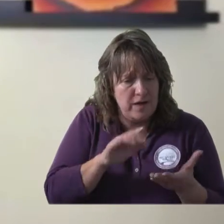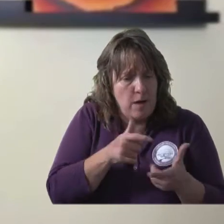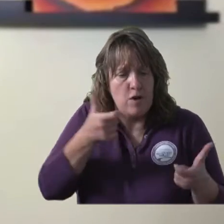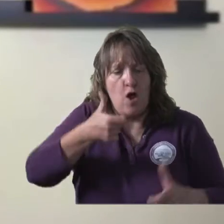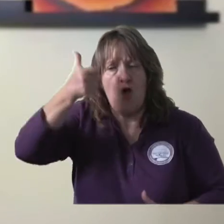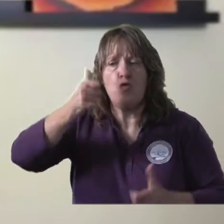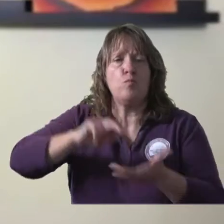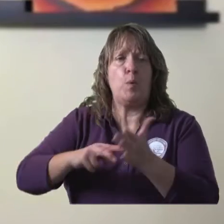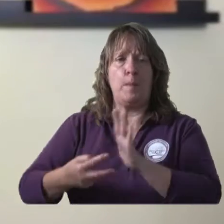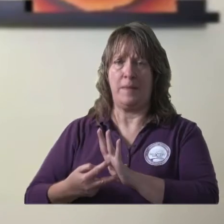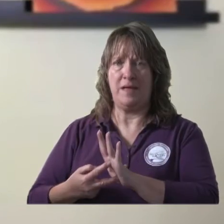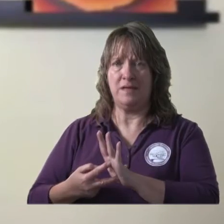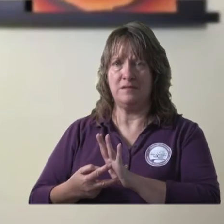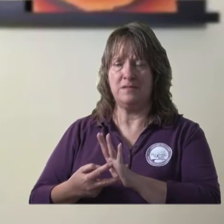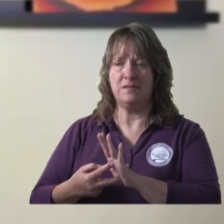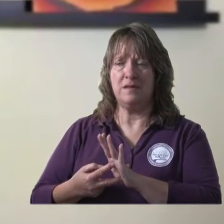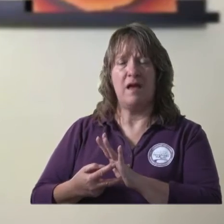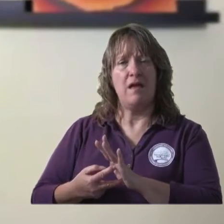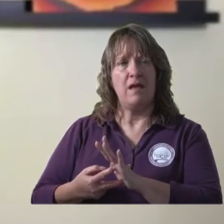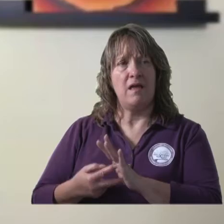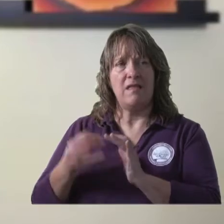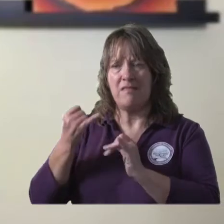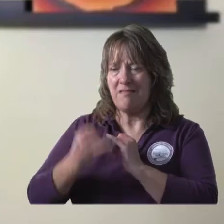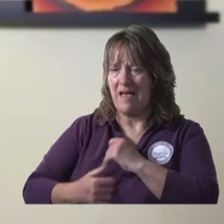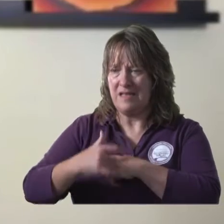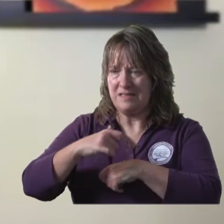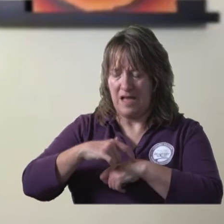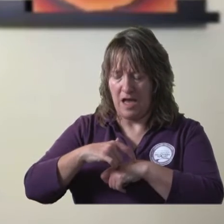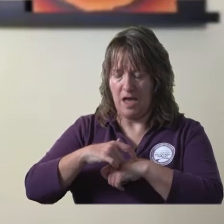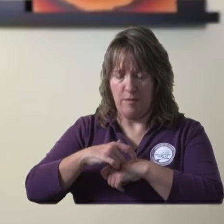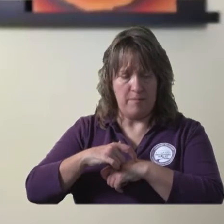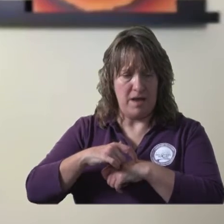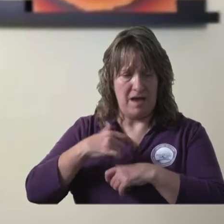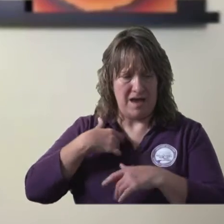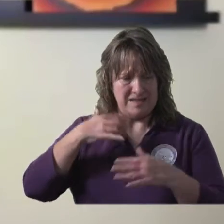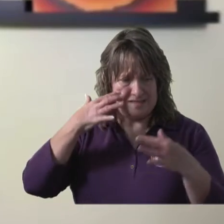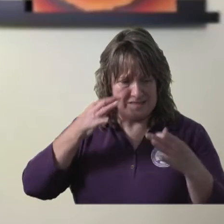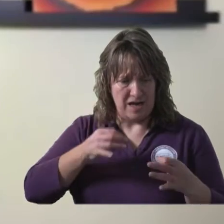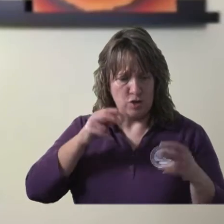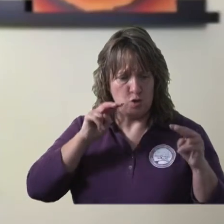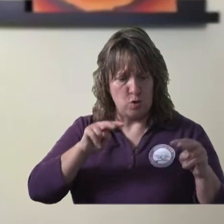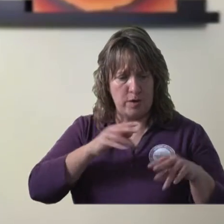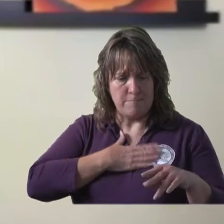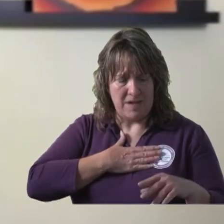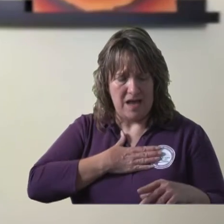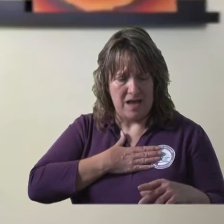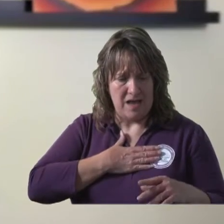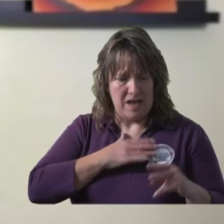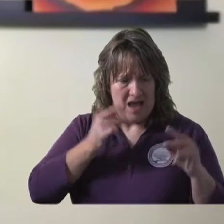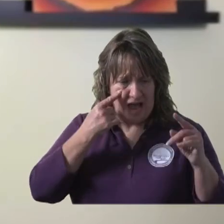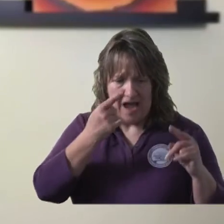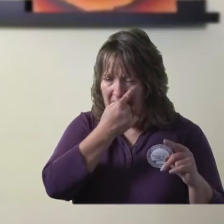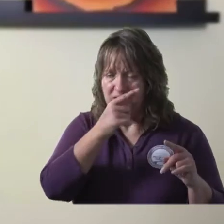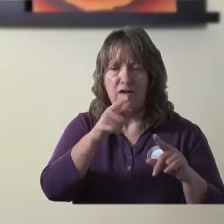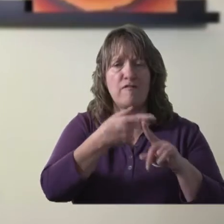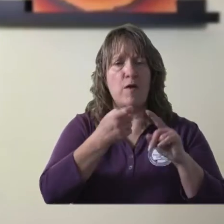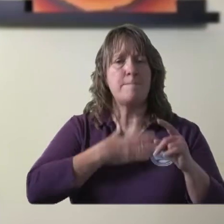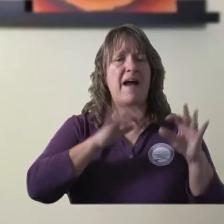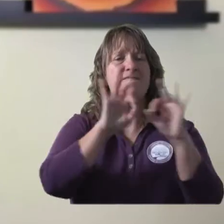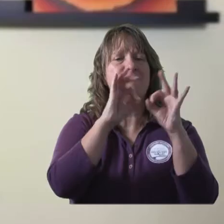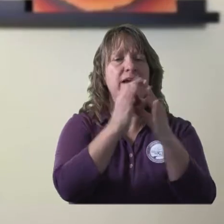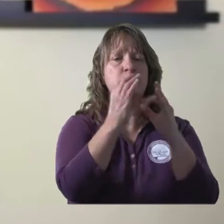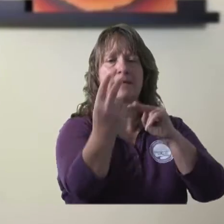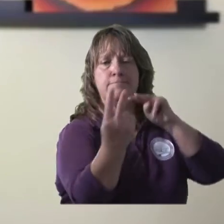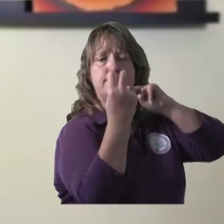purpose. And the last ditch attempt at self-assessment, I decided to look at my life through the eyes of loved ones, for they see